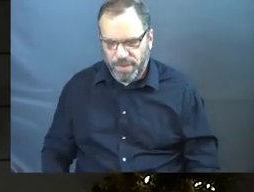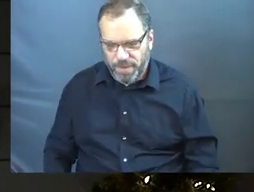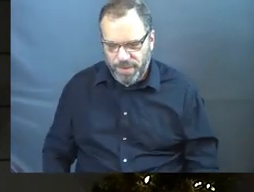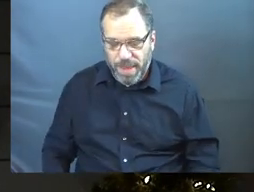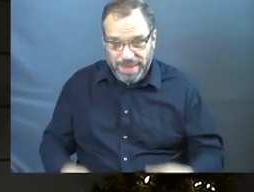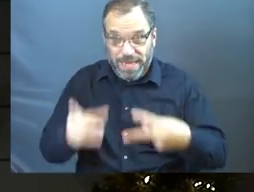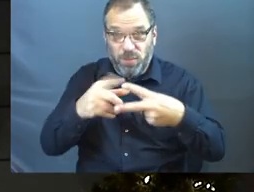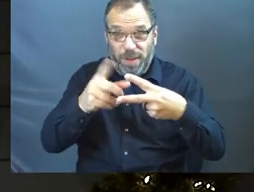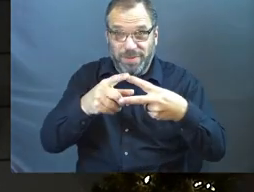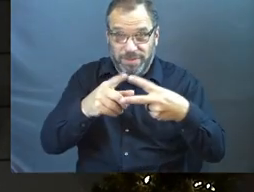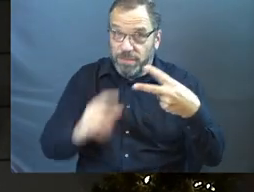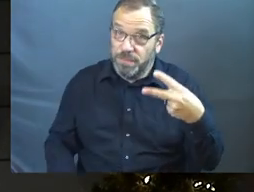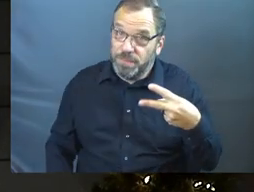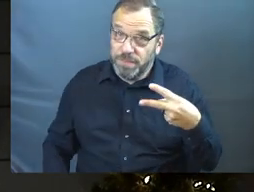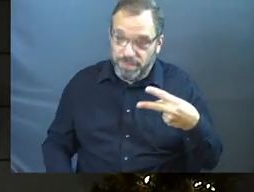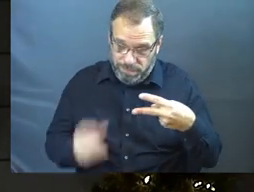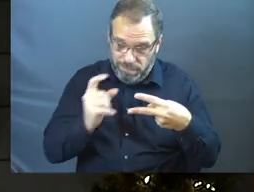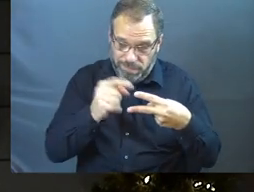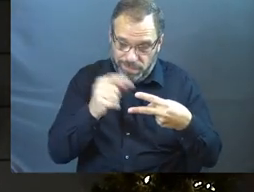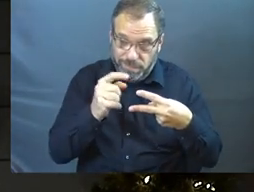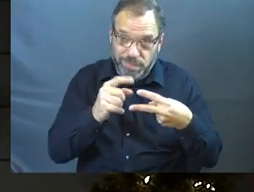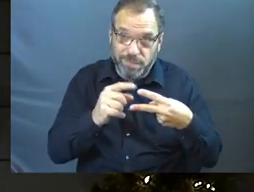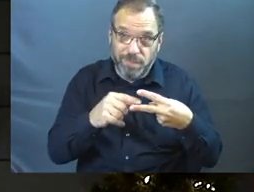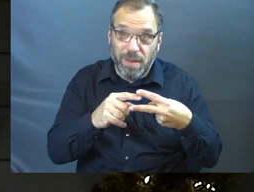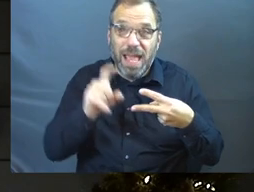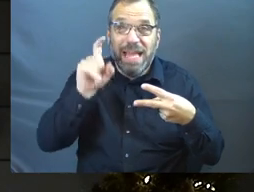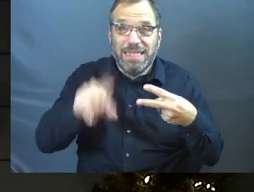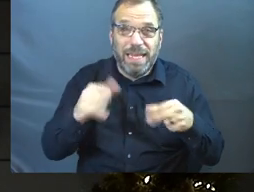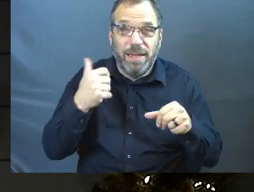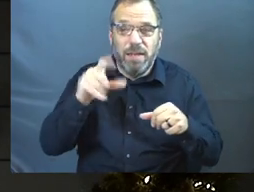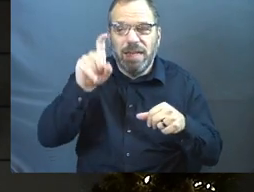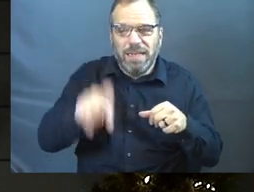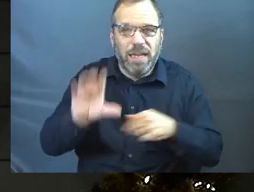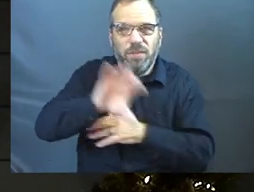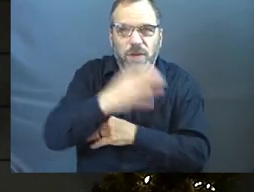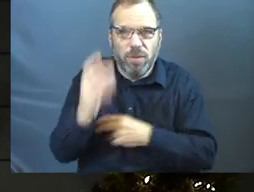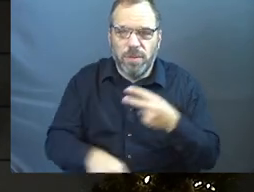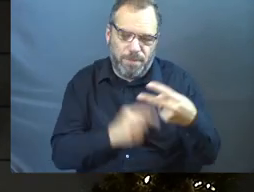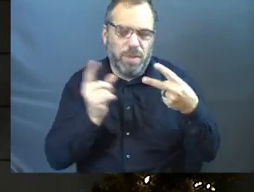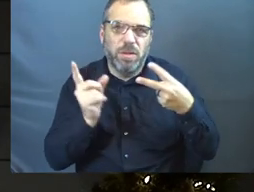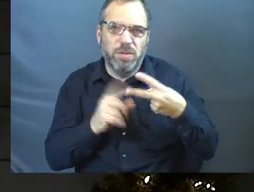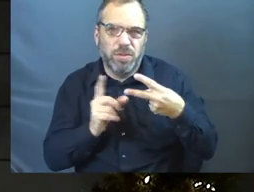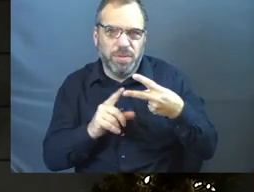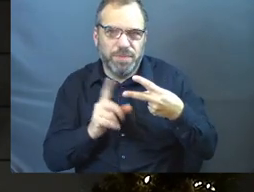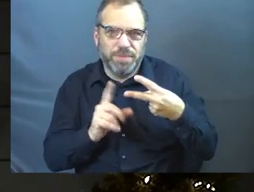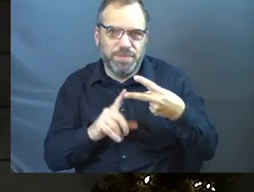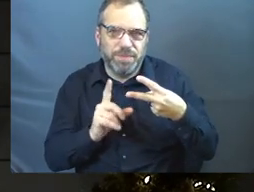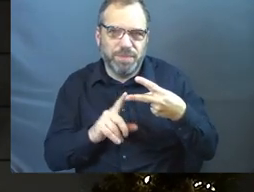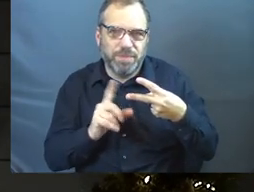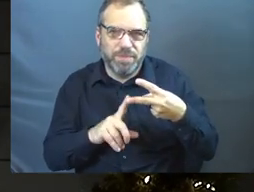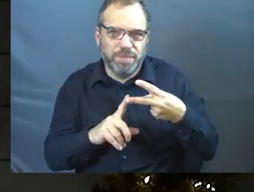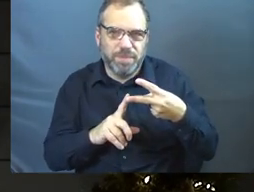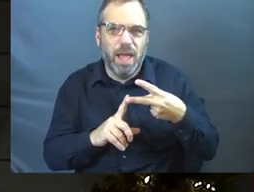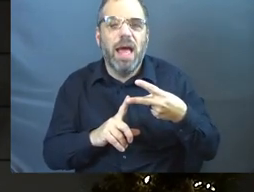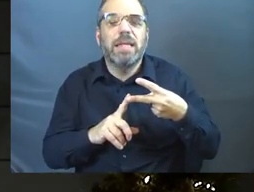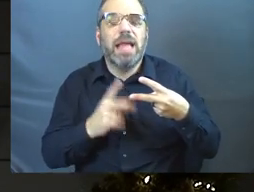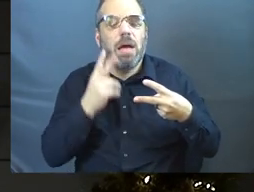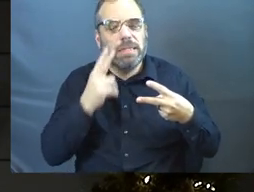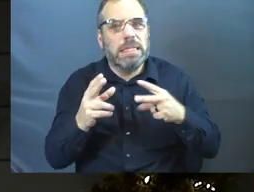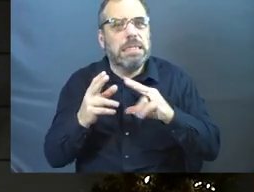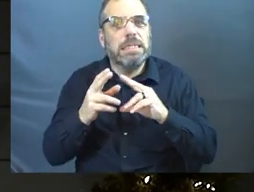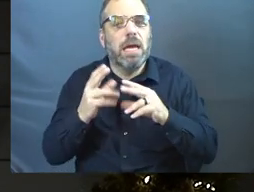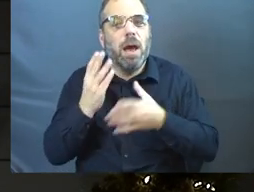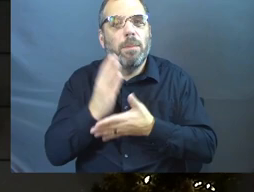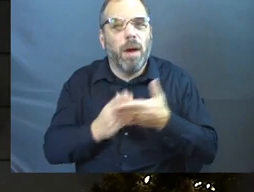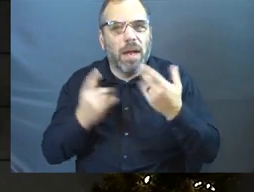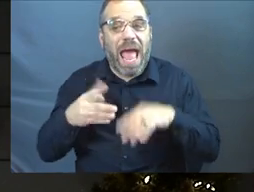That's point number one. Again, we need to remember the need for Christmas. Point number two comes the second, we're going to take a look at a second moment,